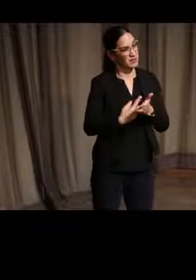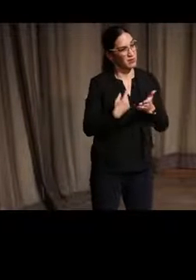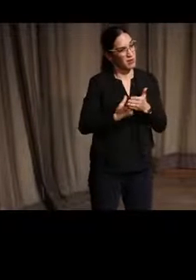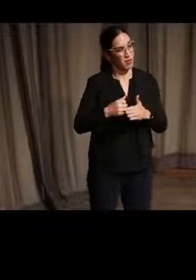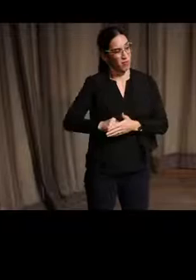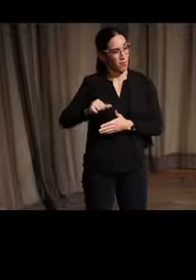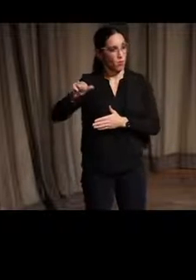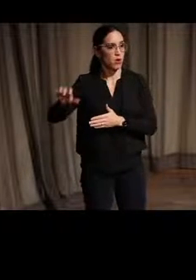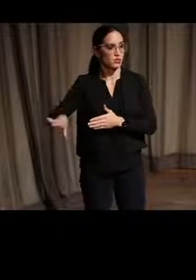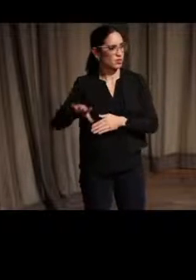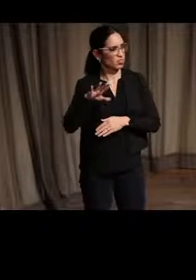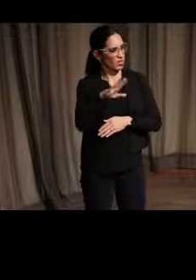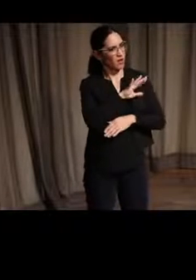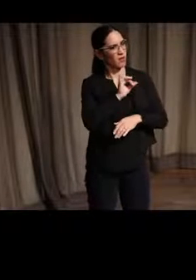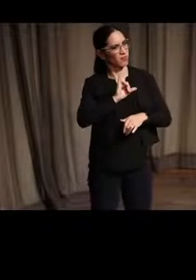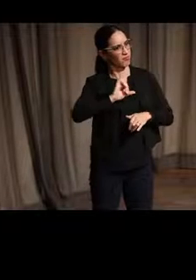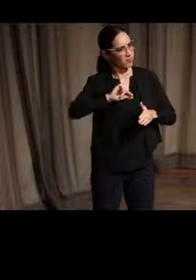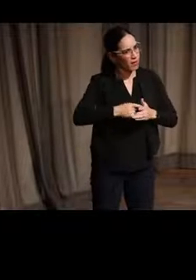ways.